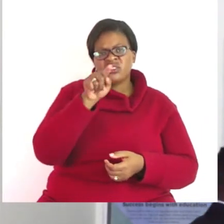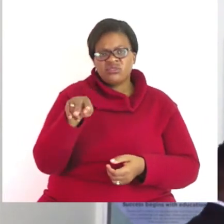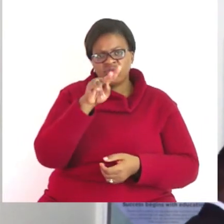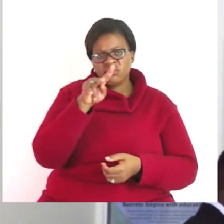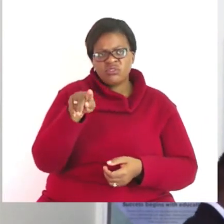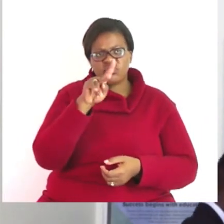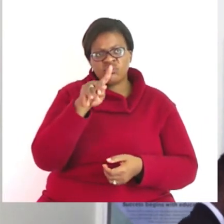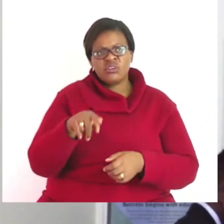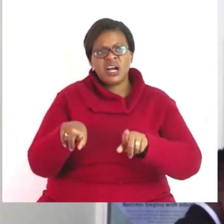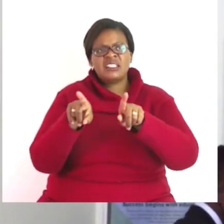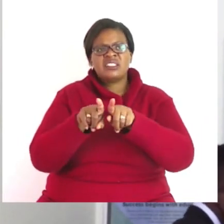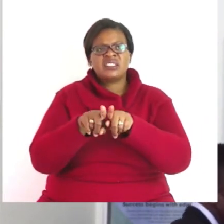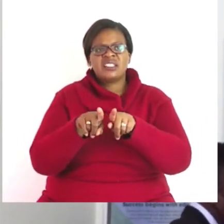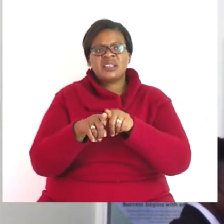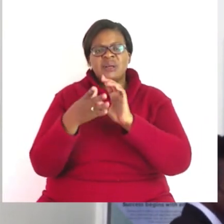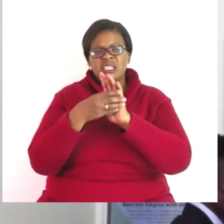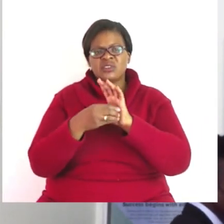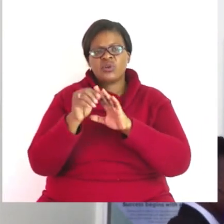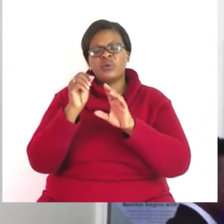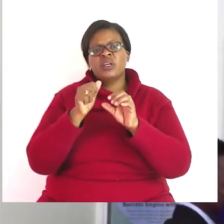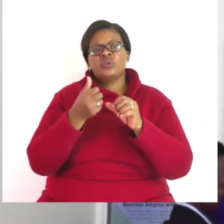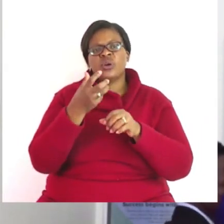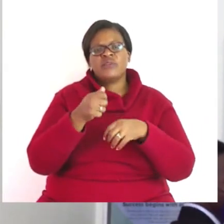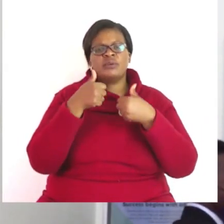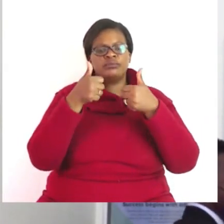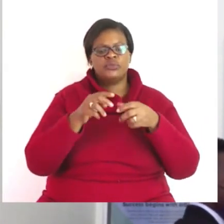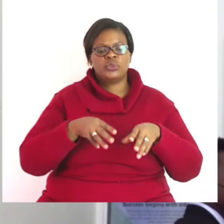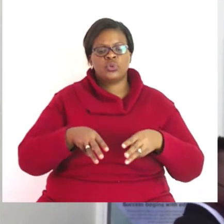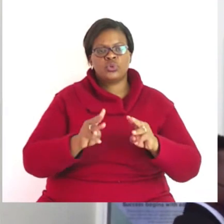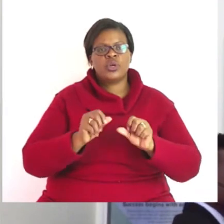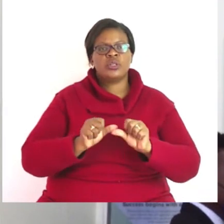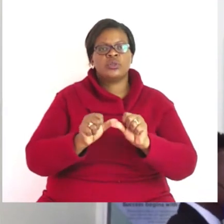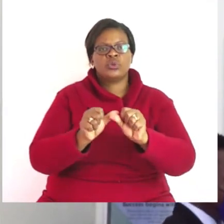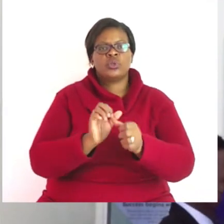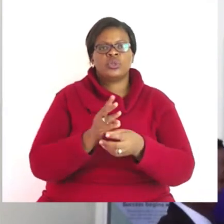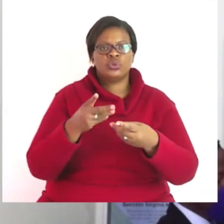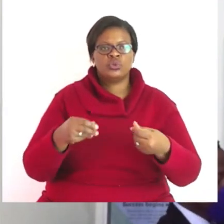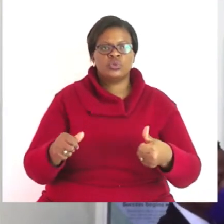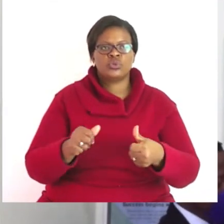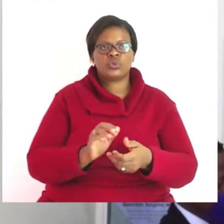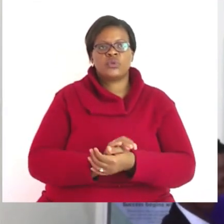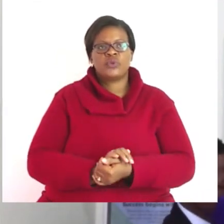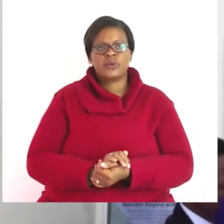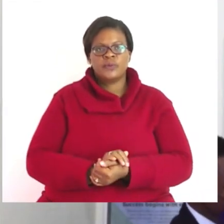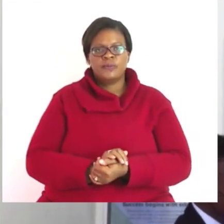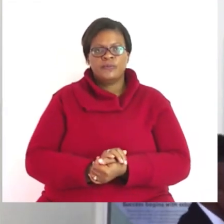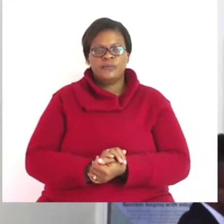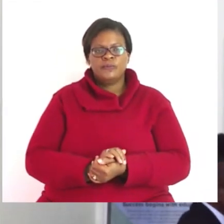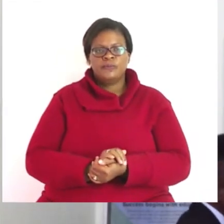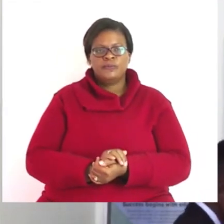I just wrote it because you need to see how you have to go down. So this is